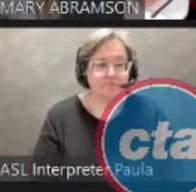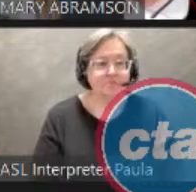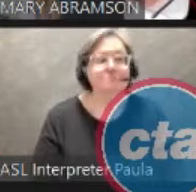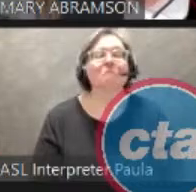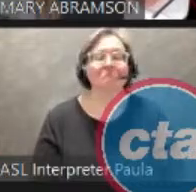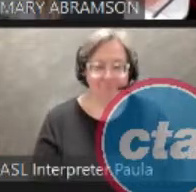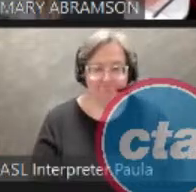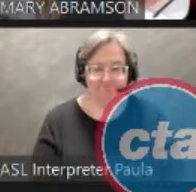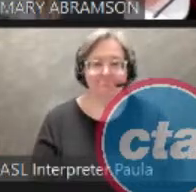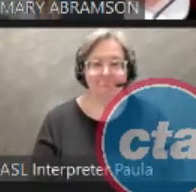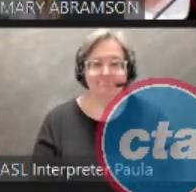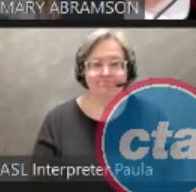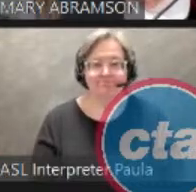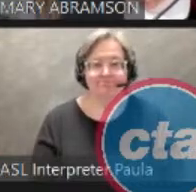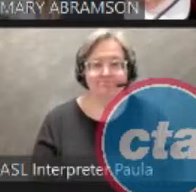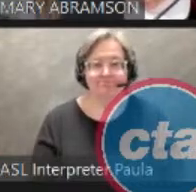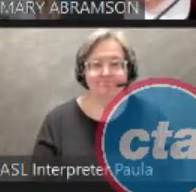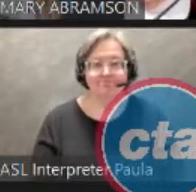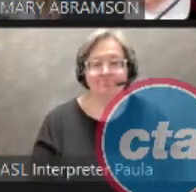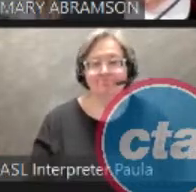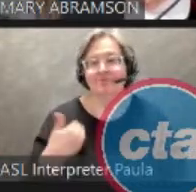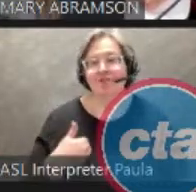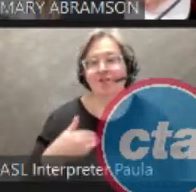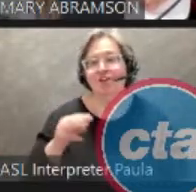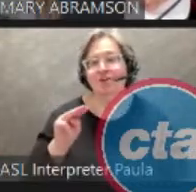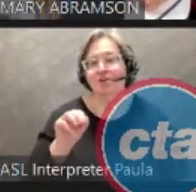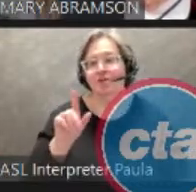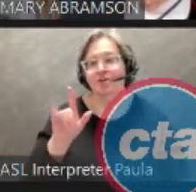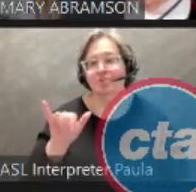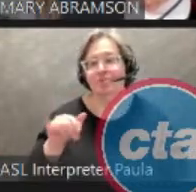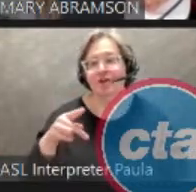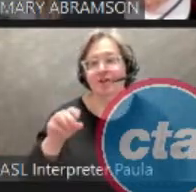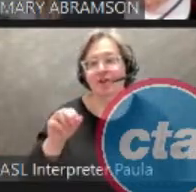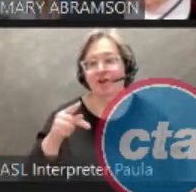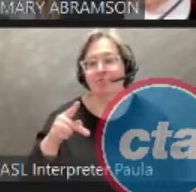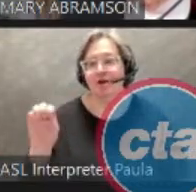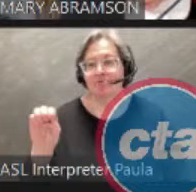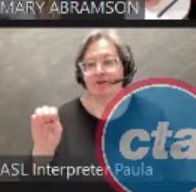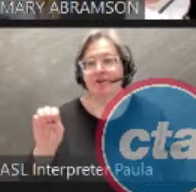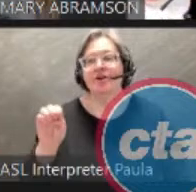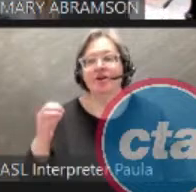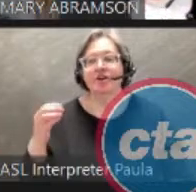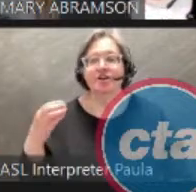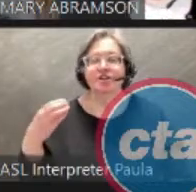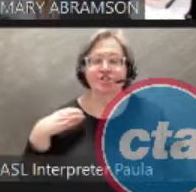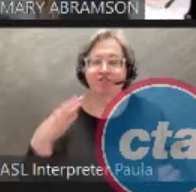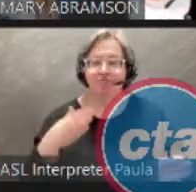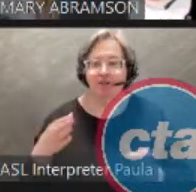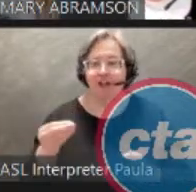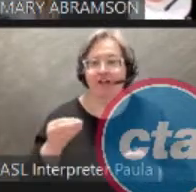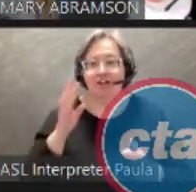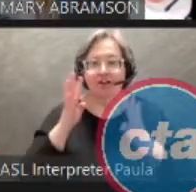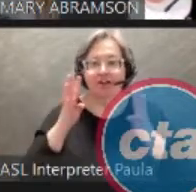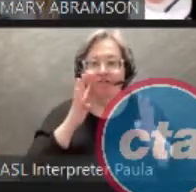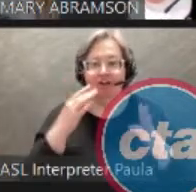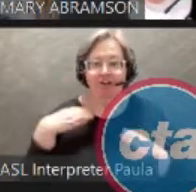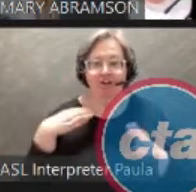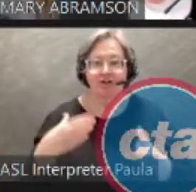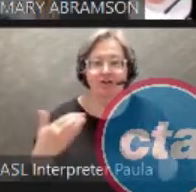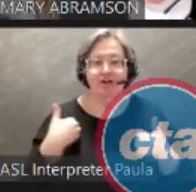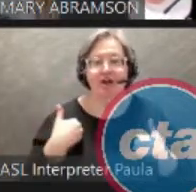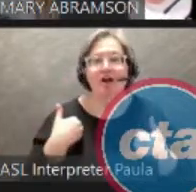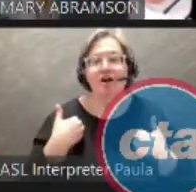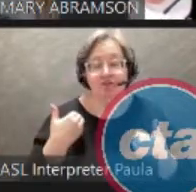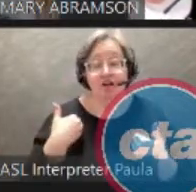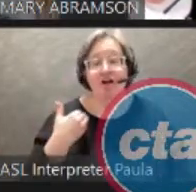Great. I'm Molly Poppy, Chief Planning and Innovation Officer for CTA. I'm joined by Jason Wald on my